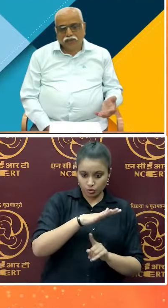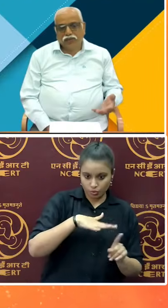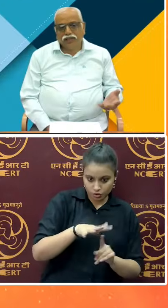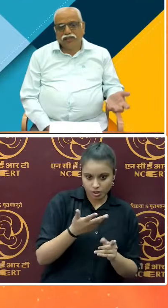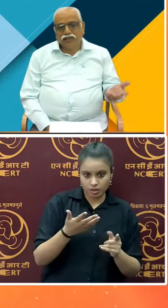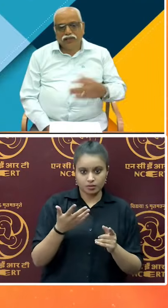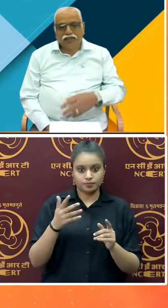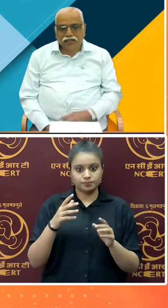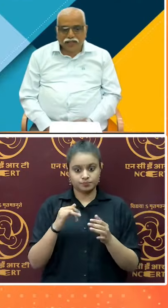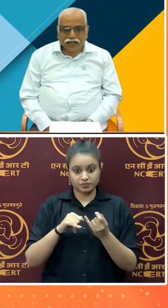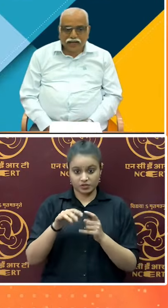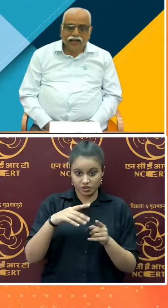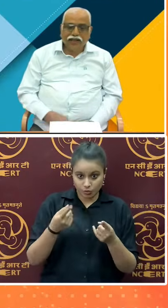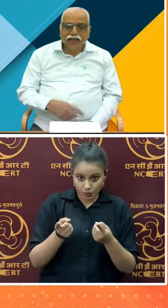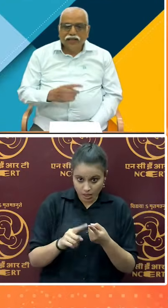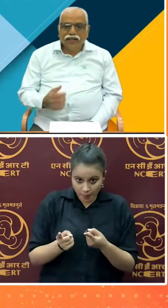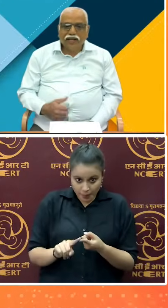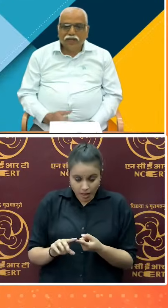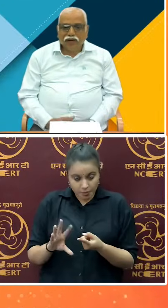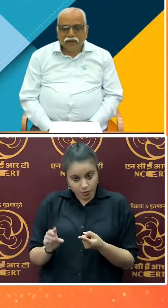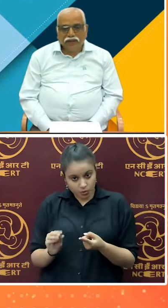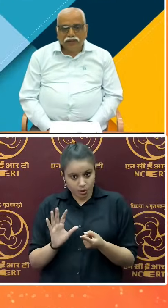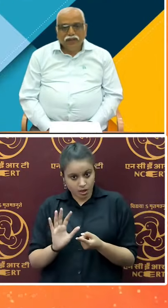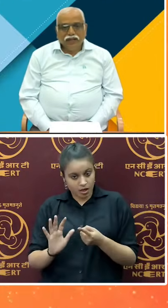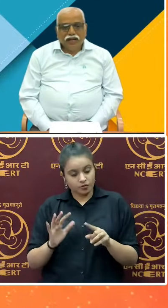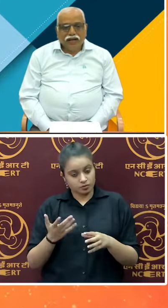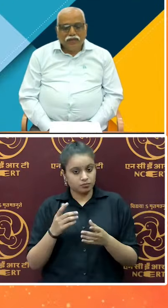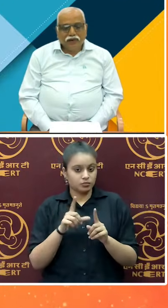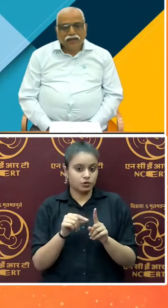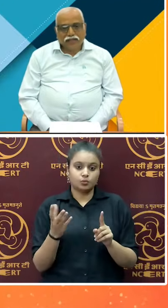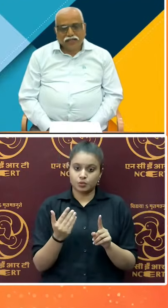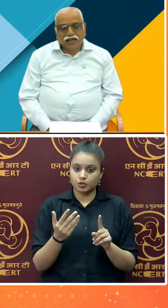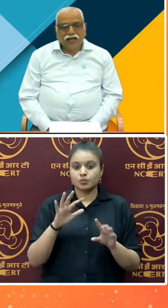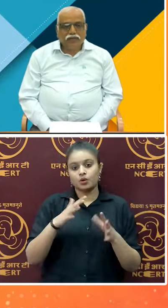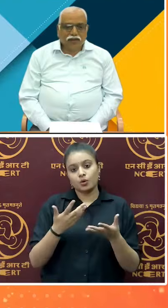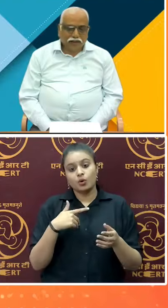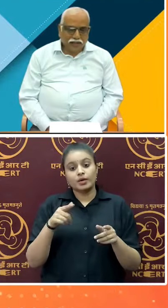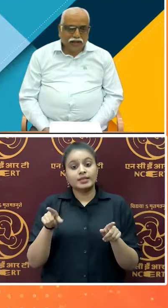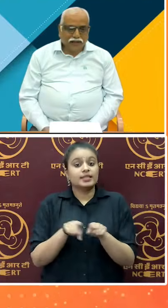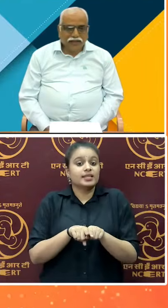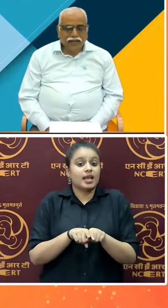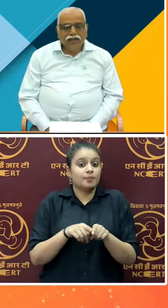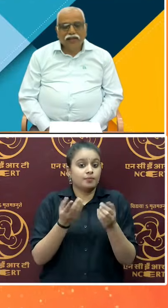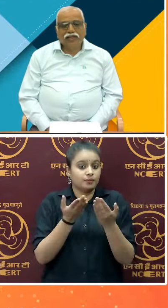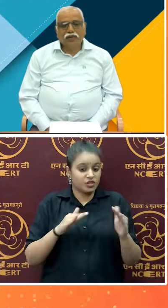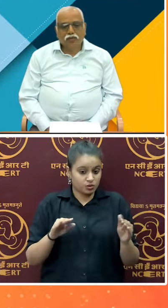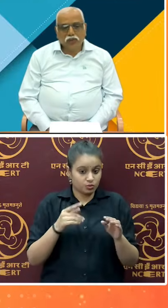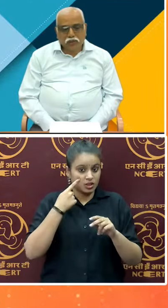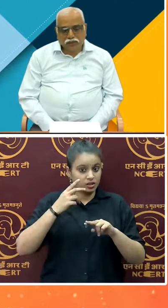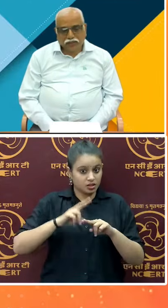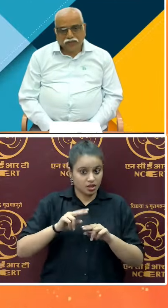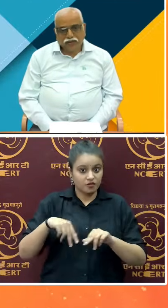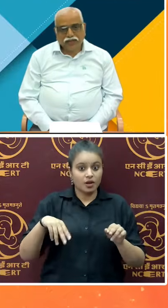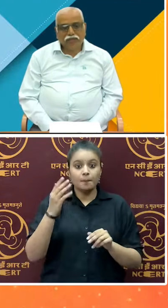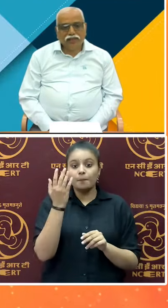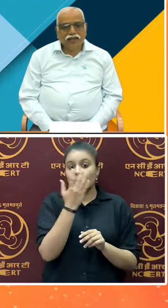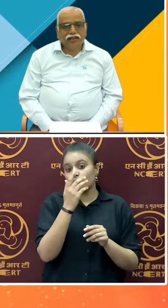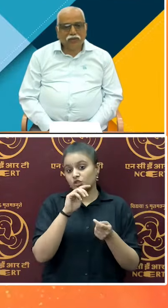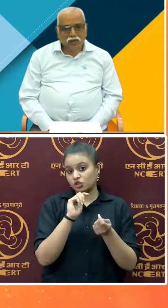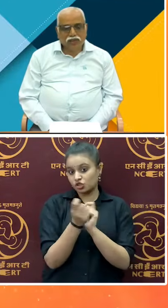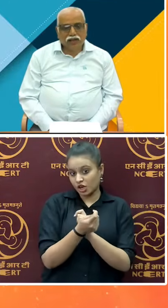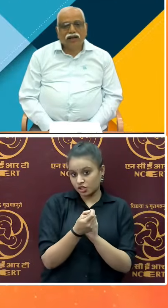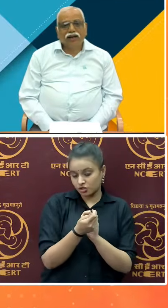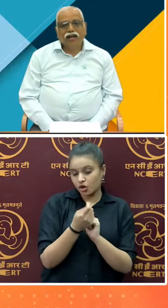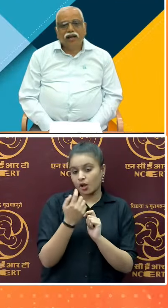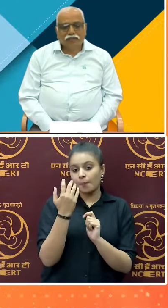the situations in which he is interacting that he may do it. And for such kind of children, there is a mood swing. So that means here